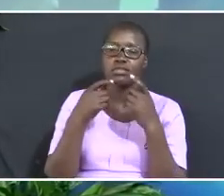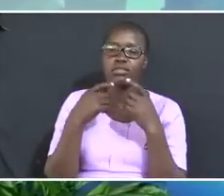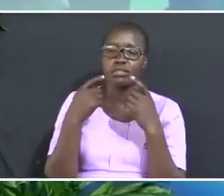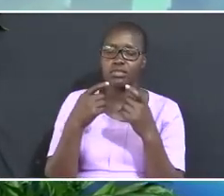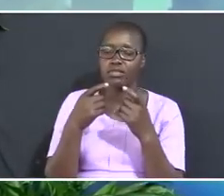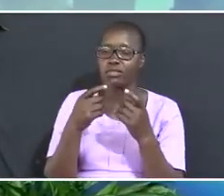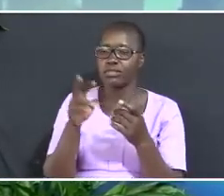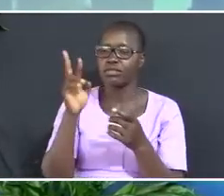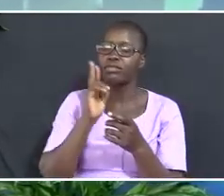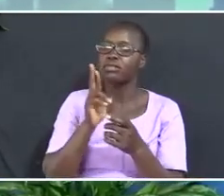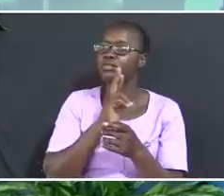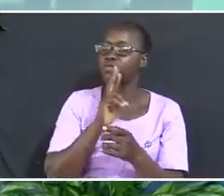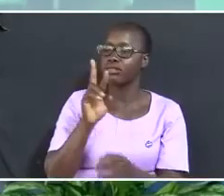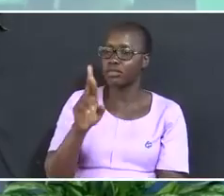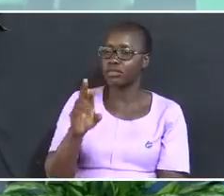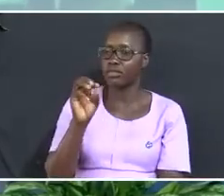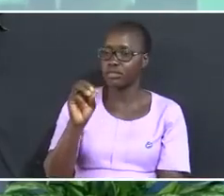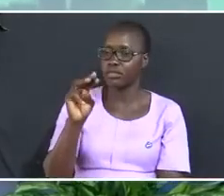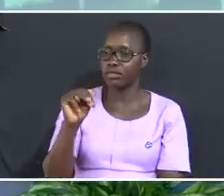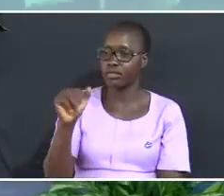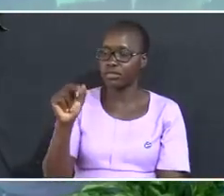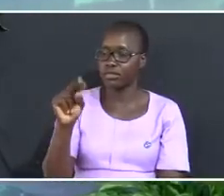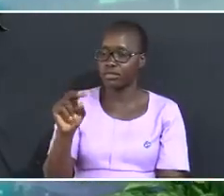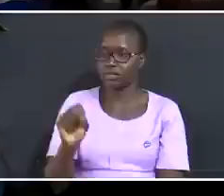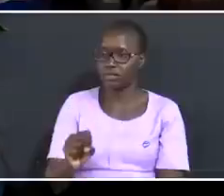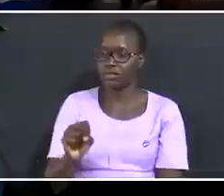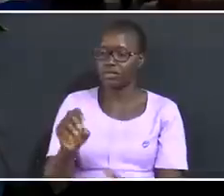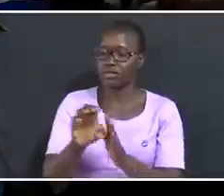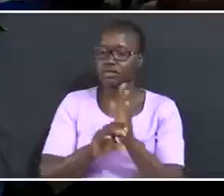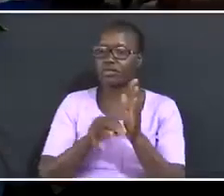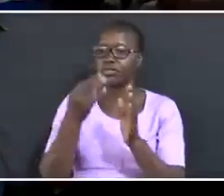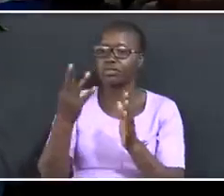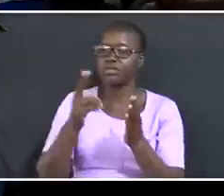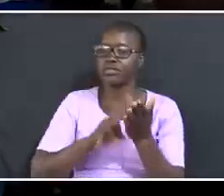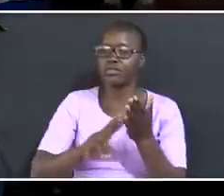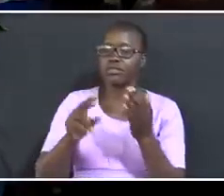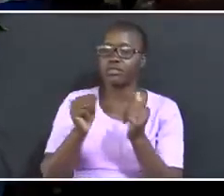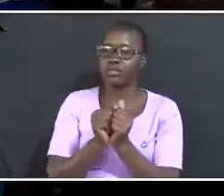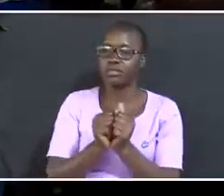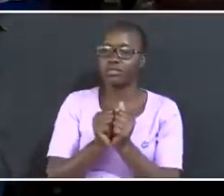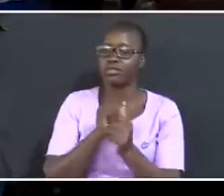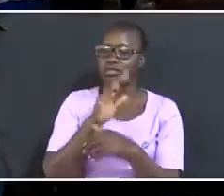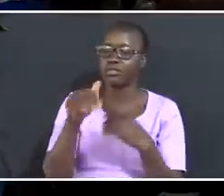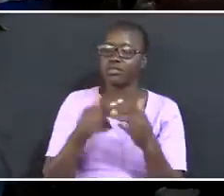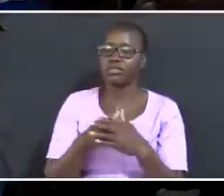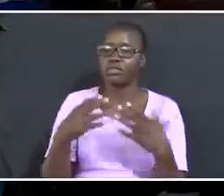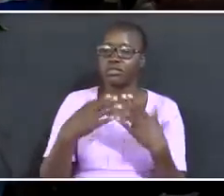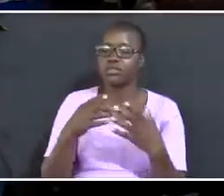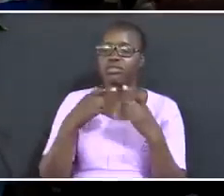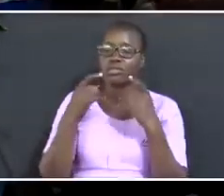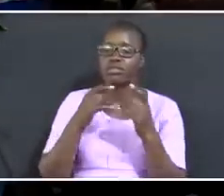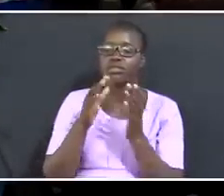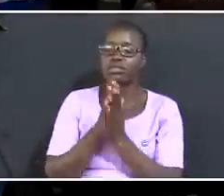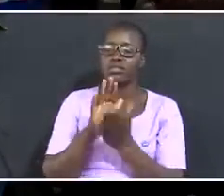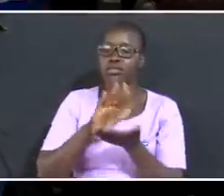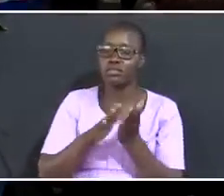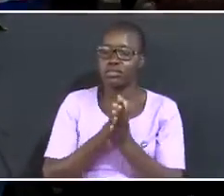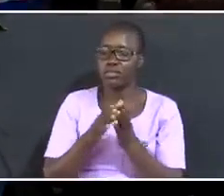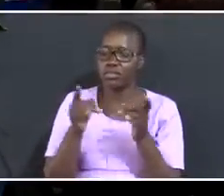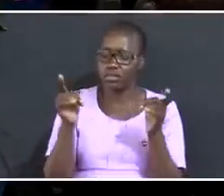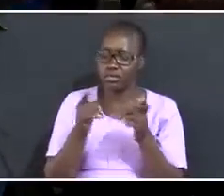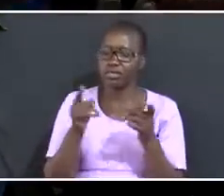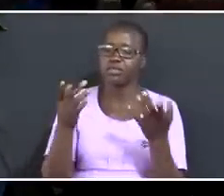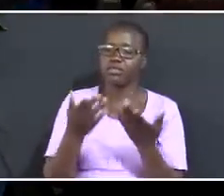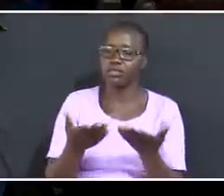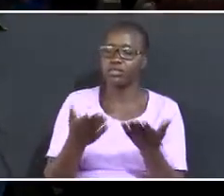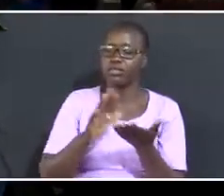all people have sinned and they come short of the glory of God. That must